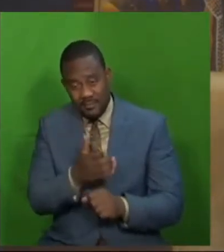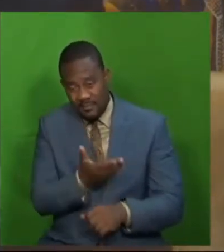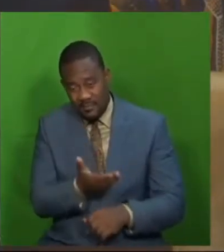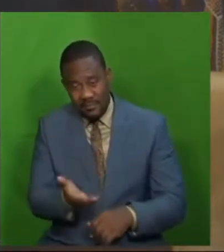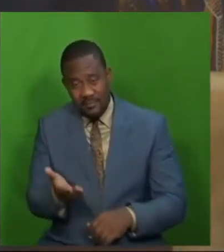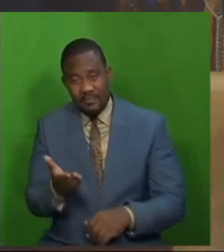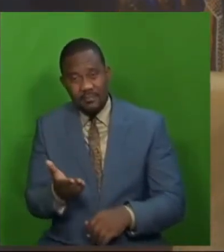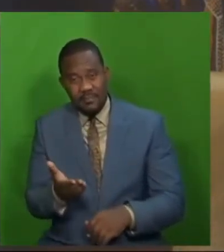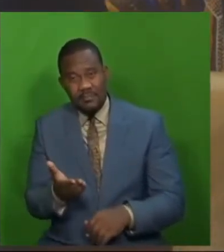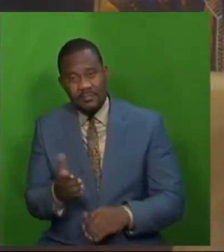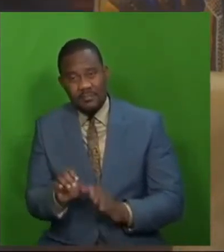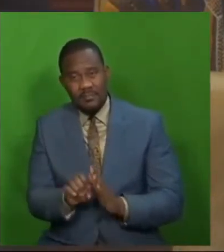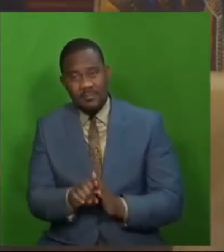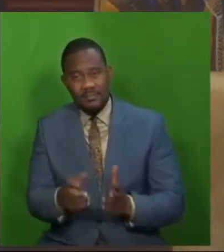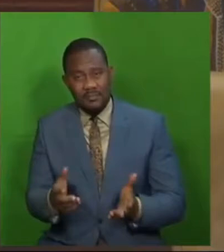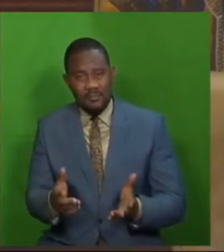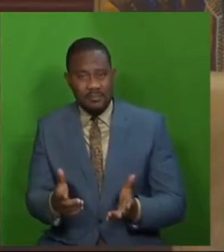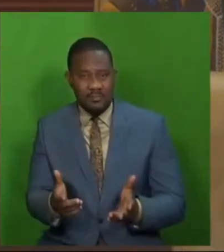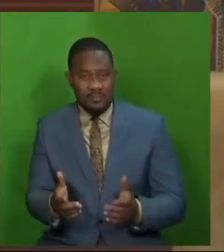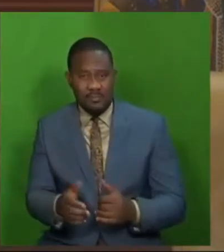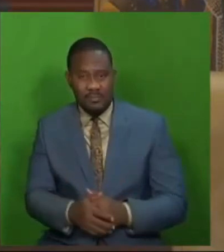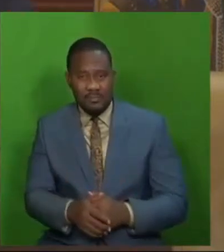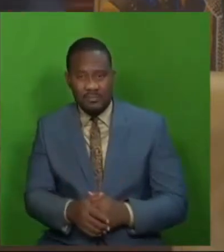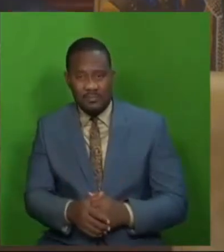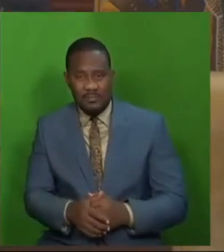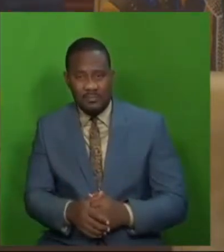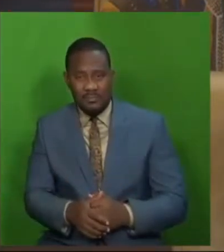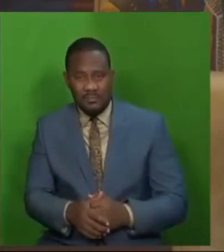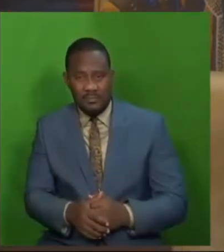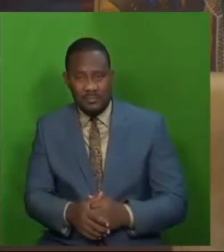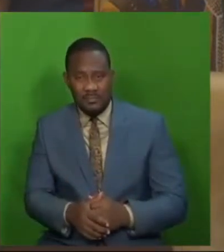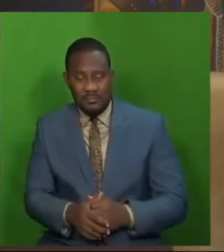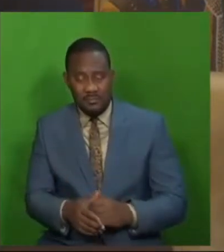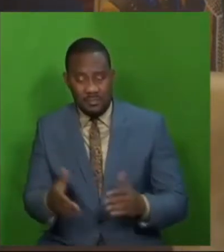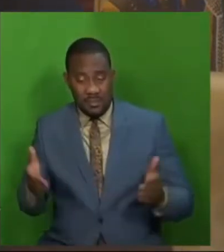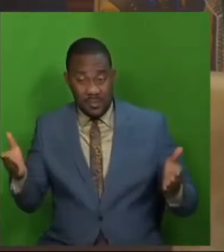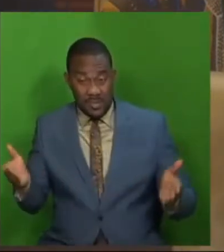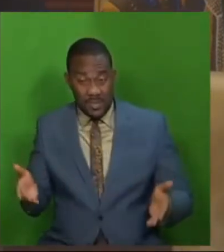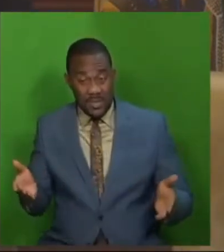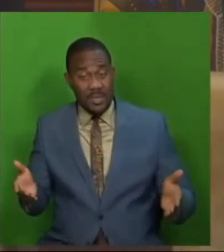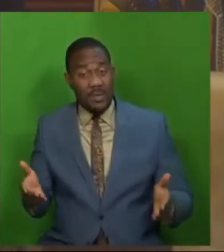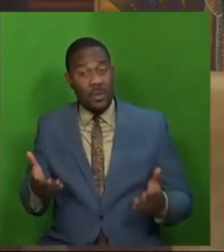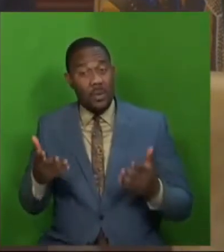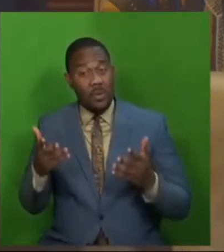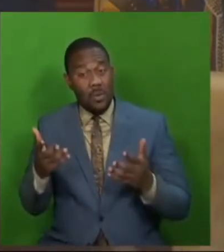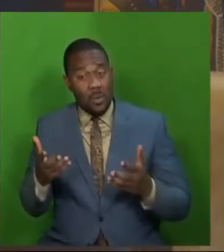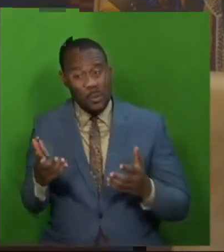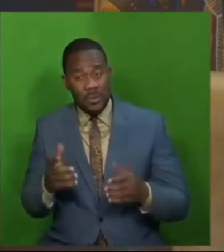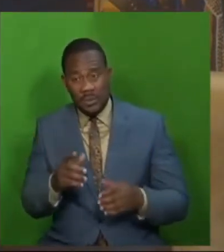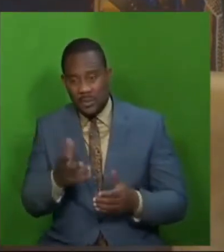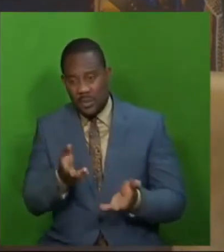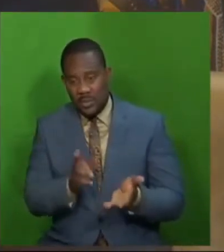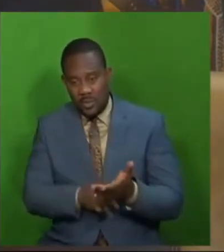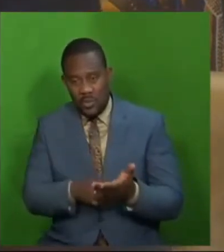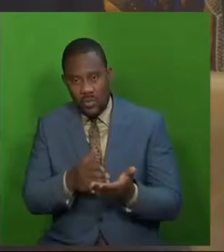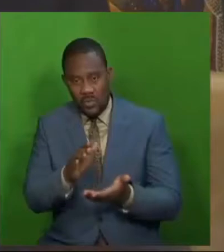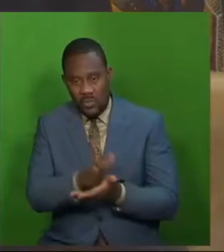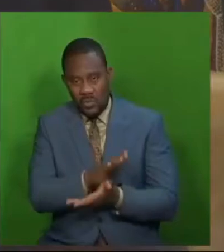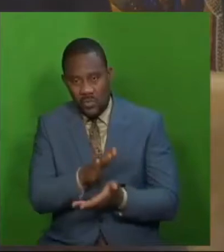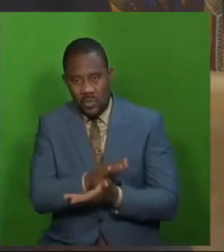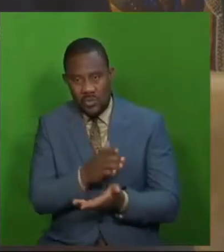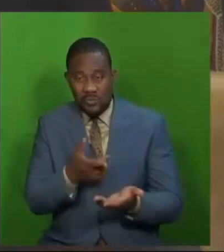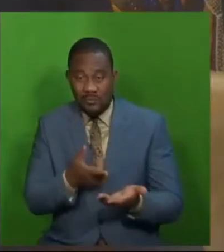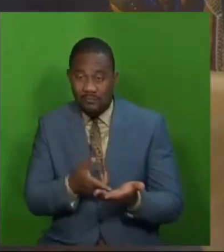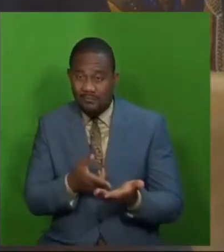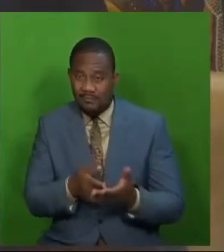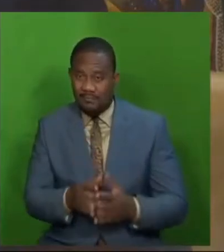committee. But we are not interested in templates. This is a house of records, and we are seized with the records. Mr. Speaker, if